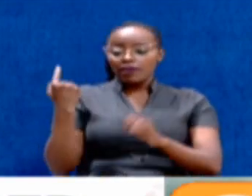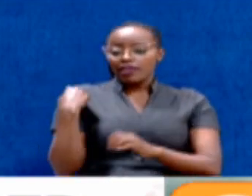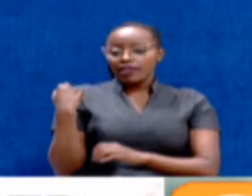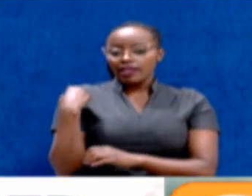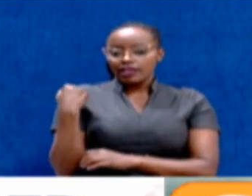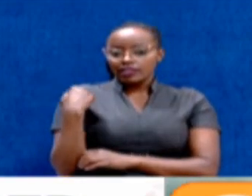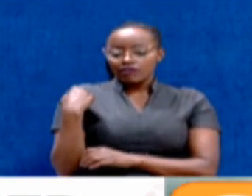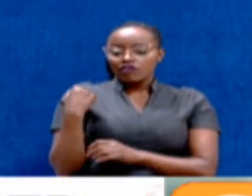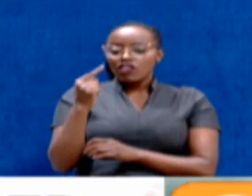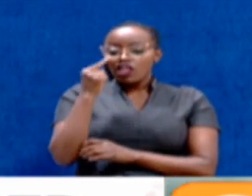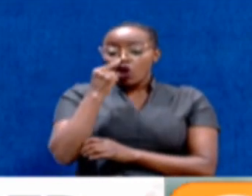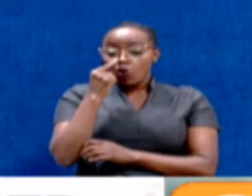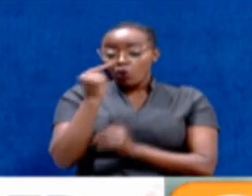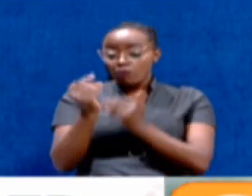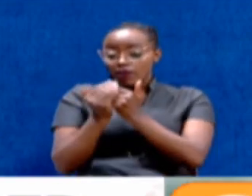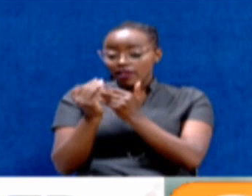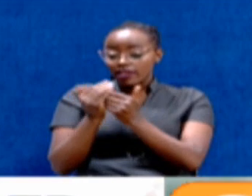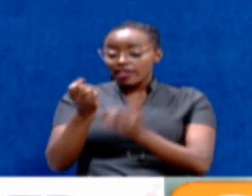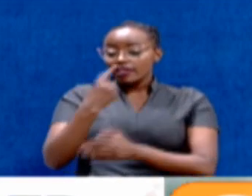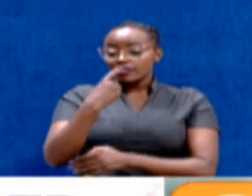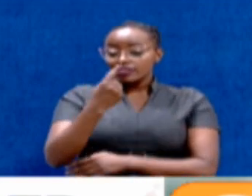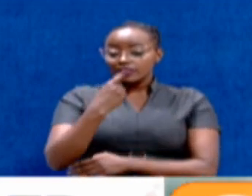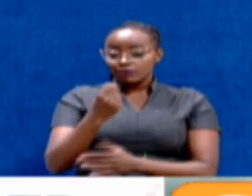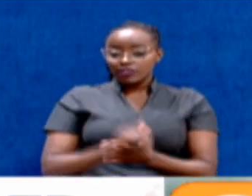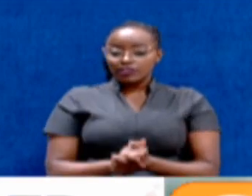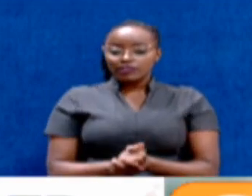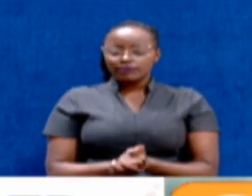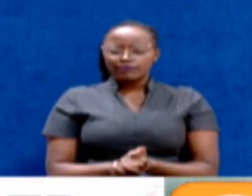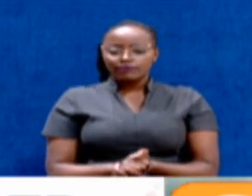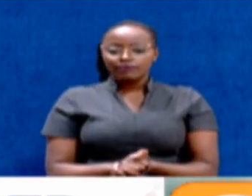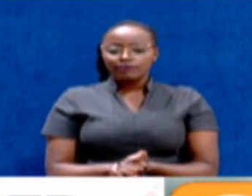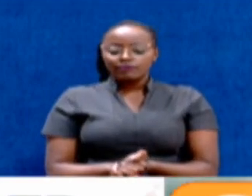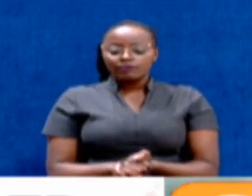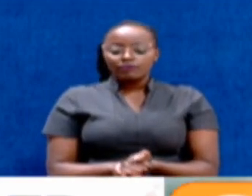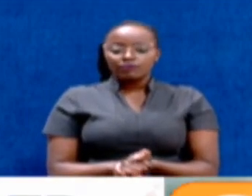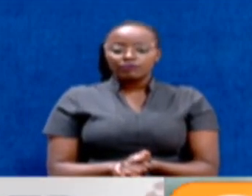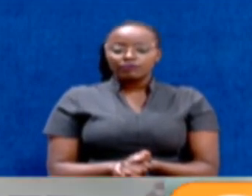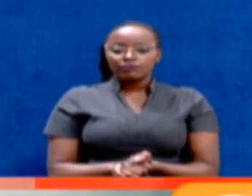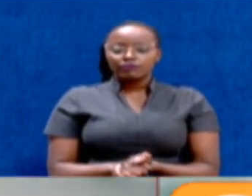yesterday under the home care treatment. Dorcas Wangira, Citizen TV, Nairobi.